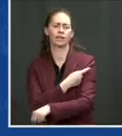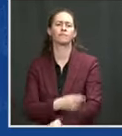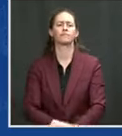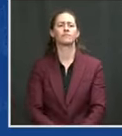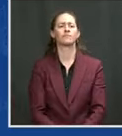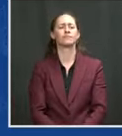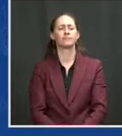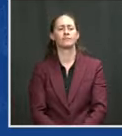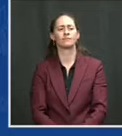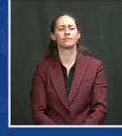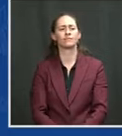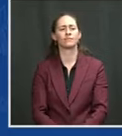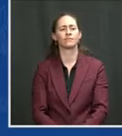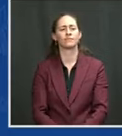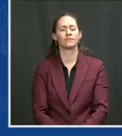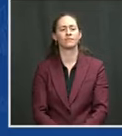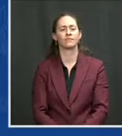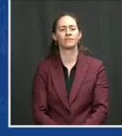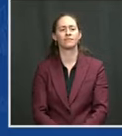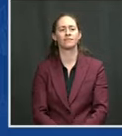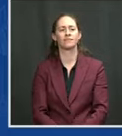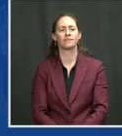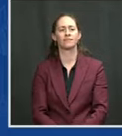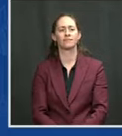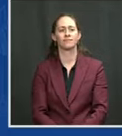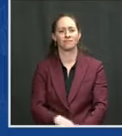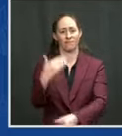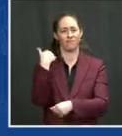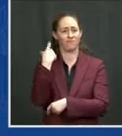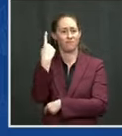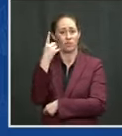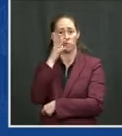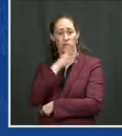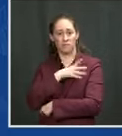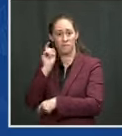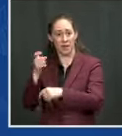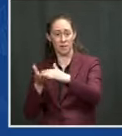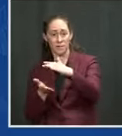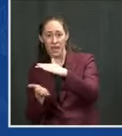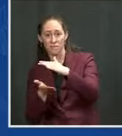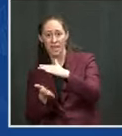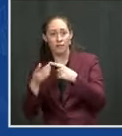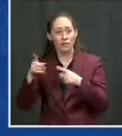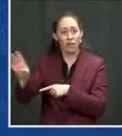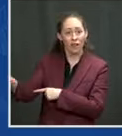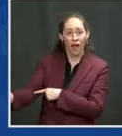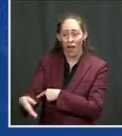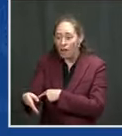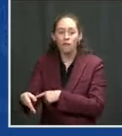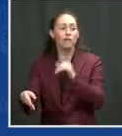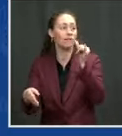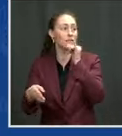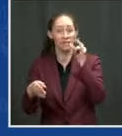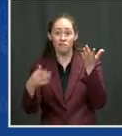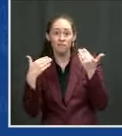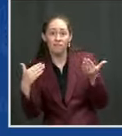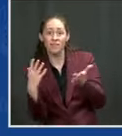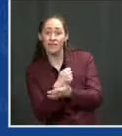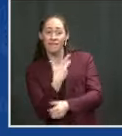We've brought clinics to the islands for fishermen's families. We've operated clinics at houses of worship, from mosques to the Methodists.